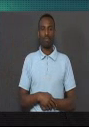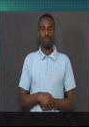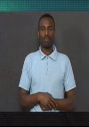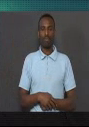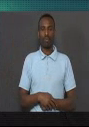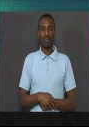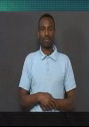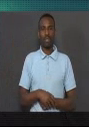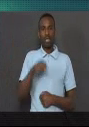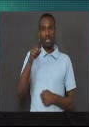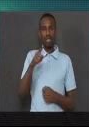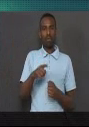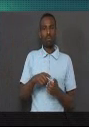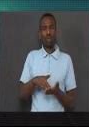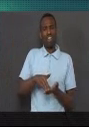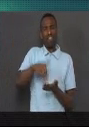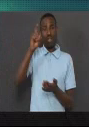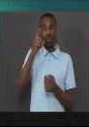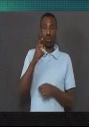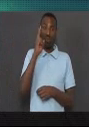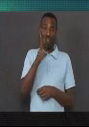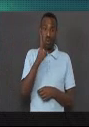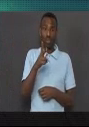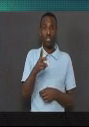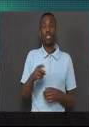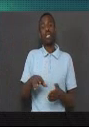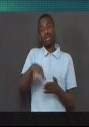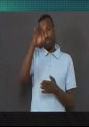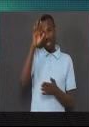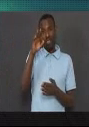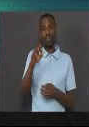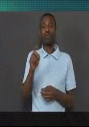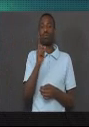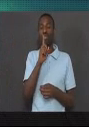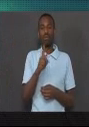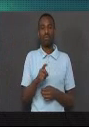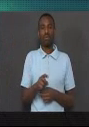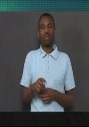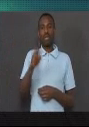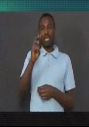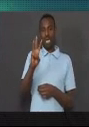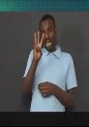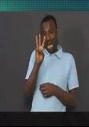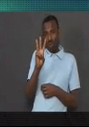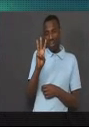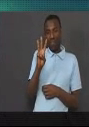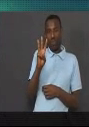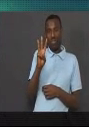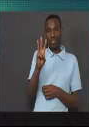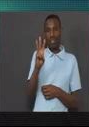The maximum size of velocity is found by angular frequency